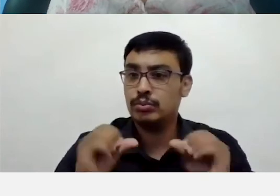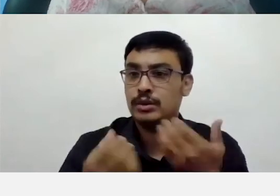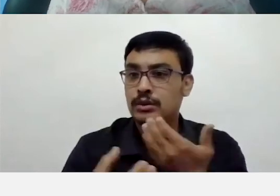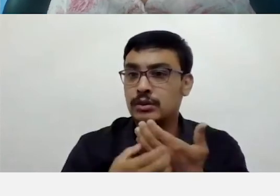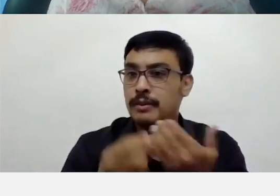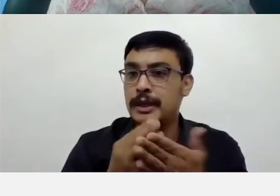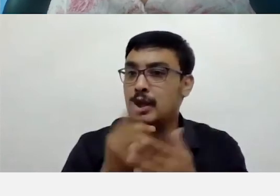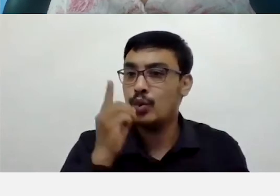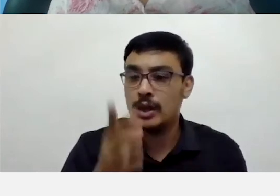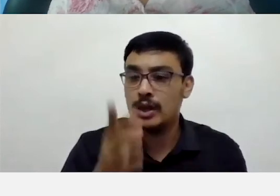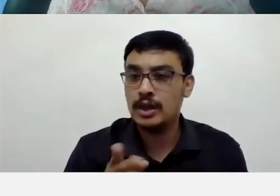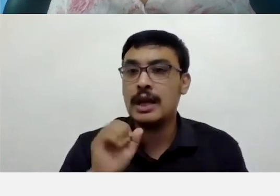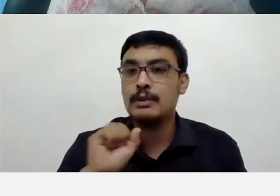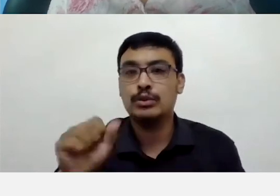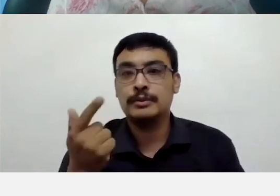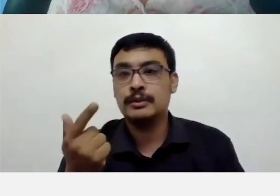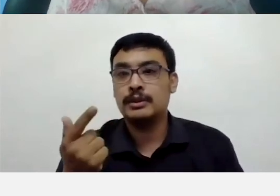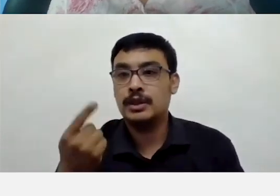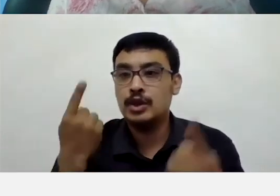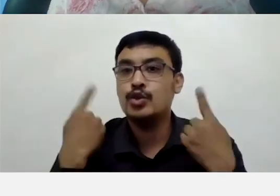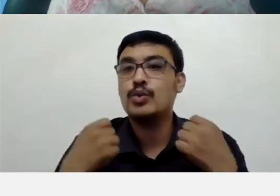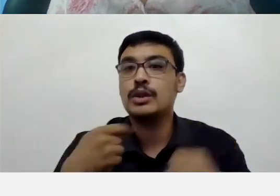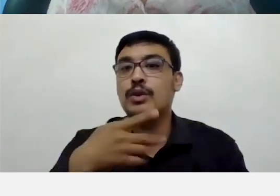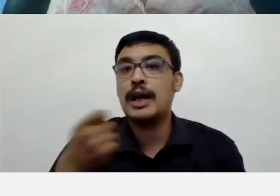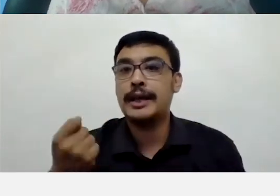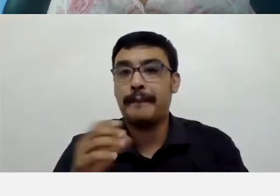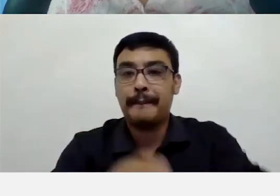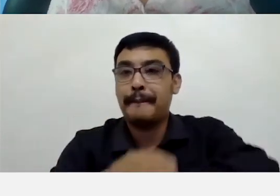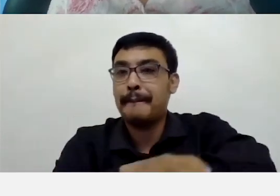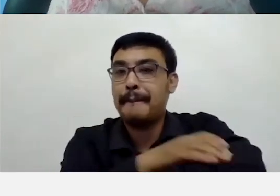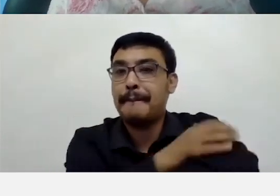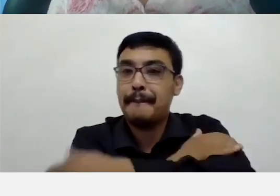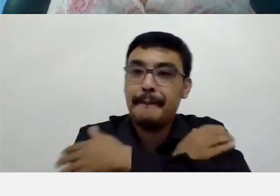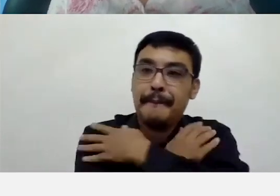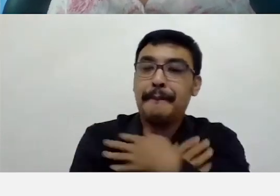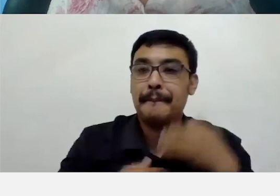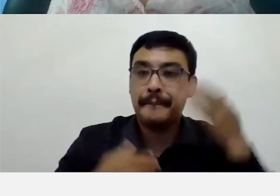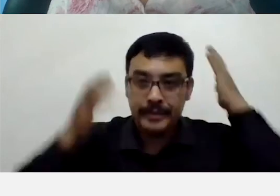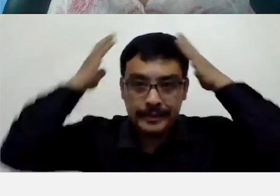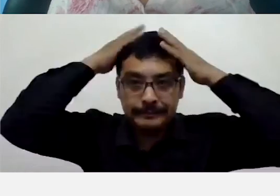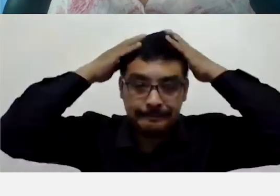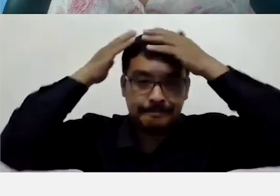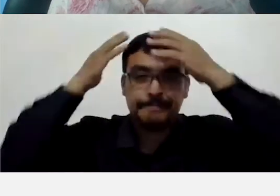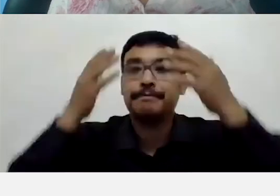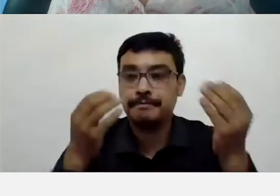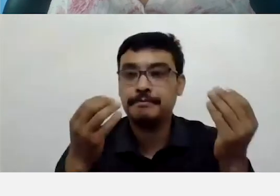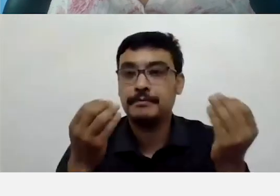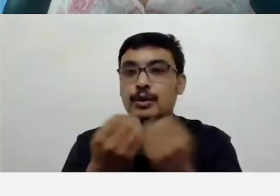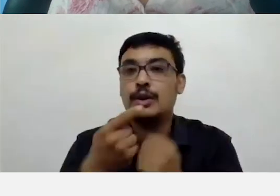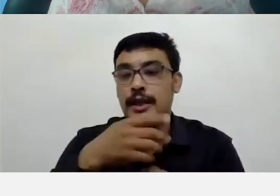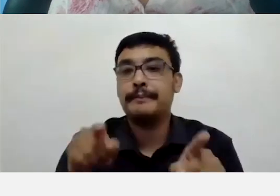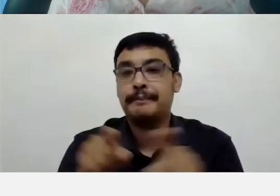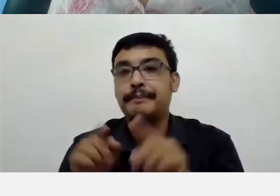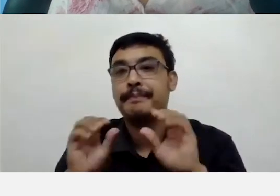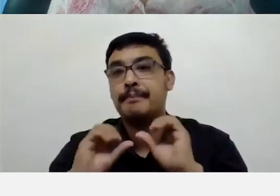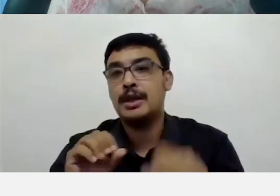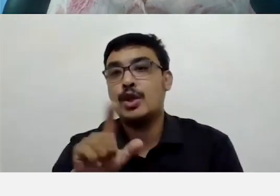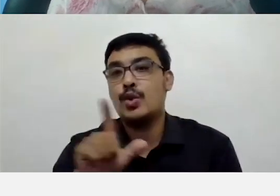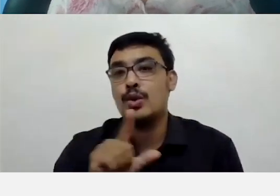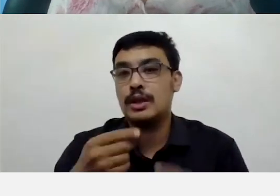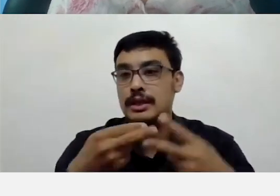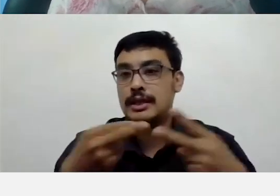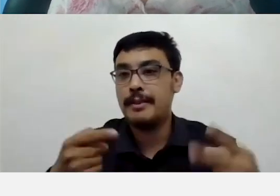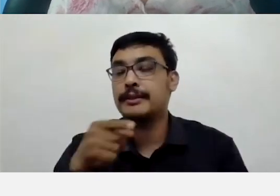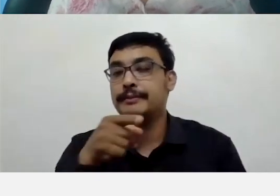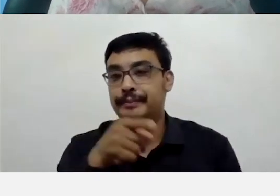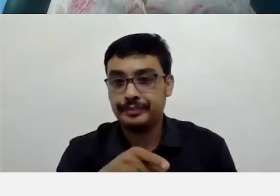also they use for their health, like body massage and head massage. So it is a local product from here. So